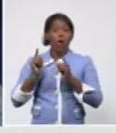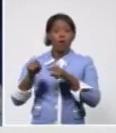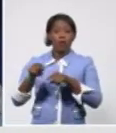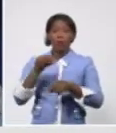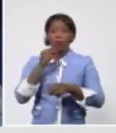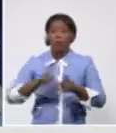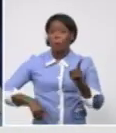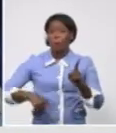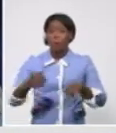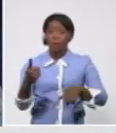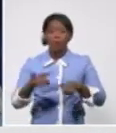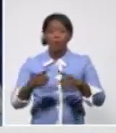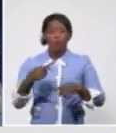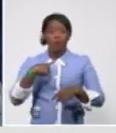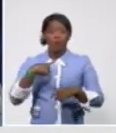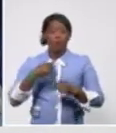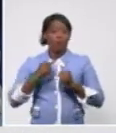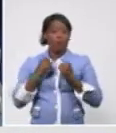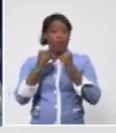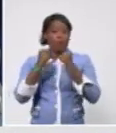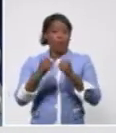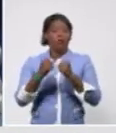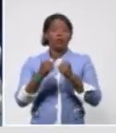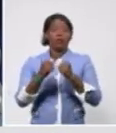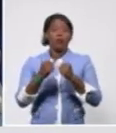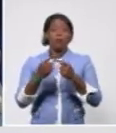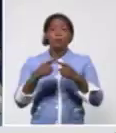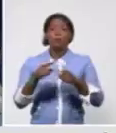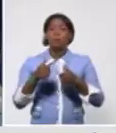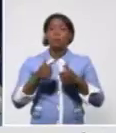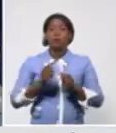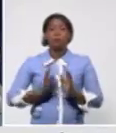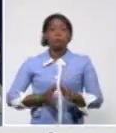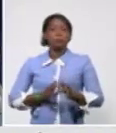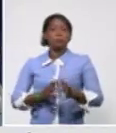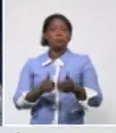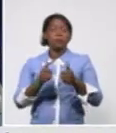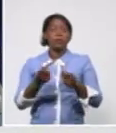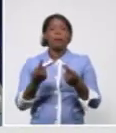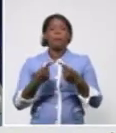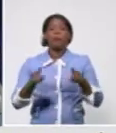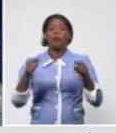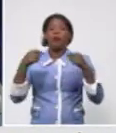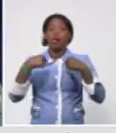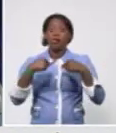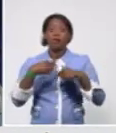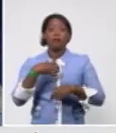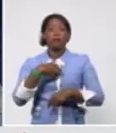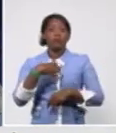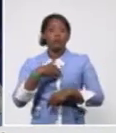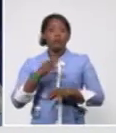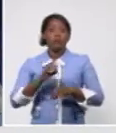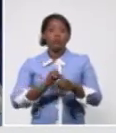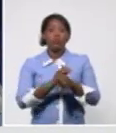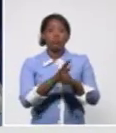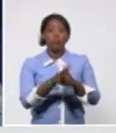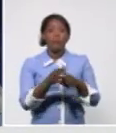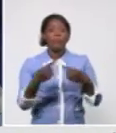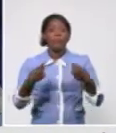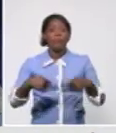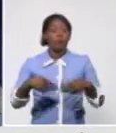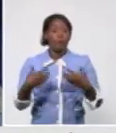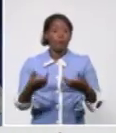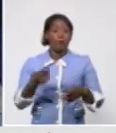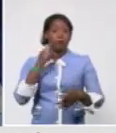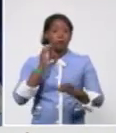with the established measures with which we are all familiar. By age group, 4 positive